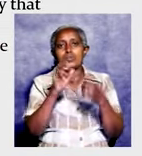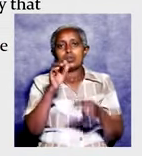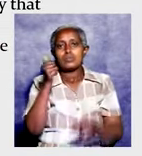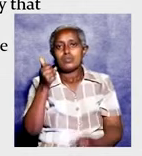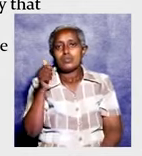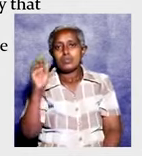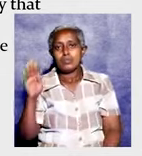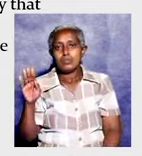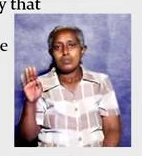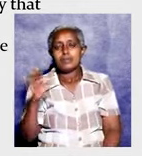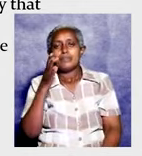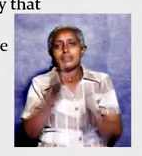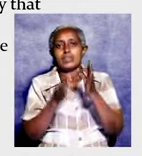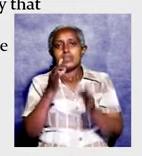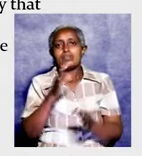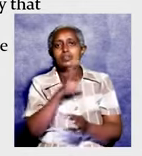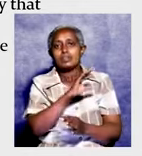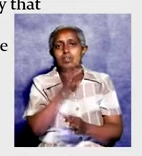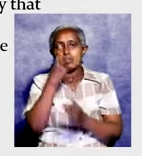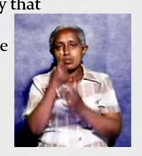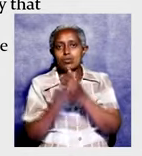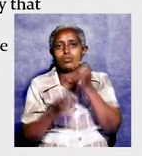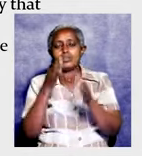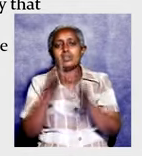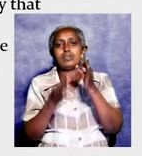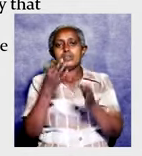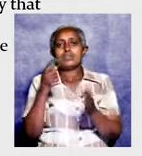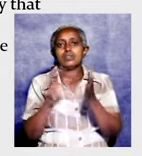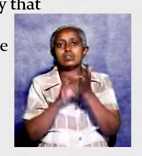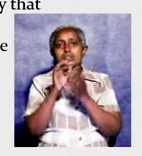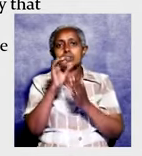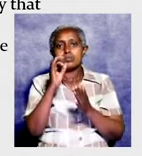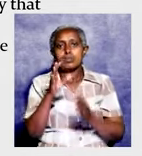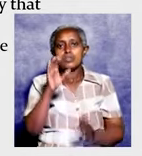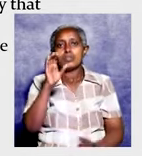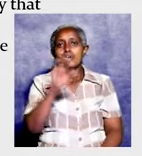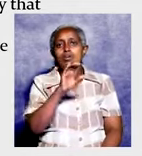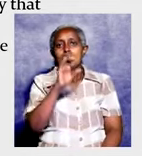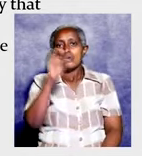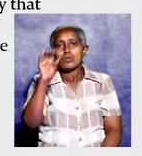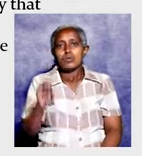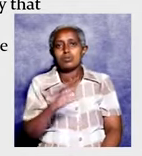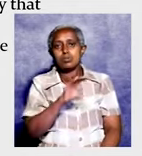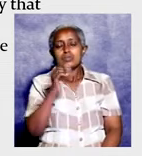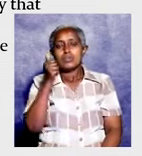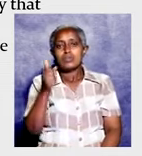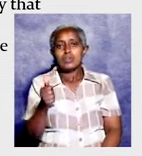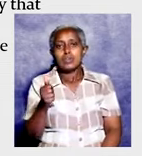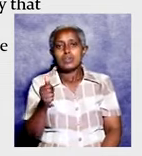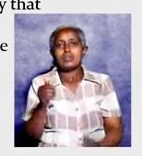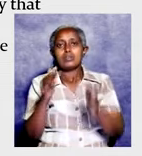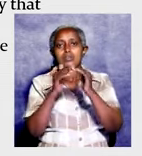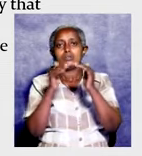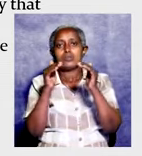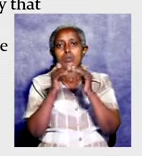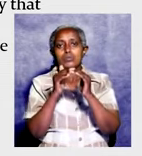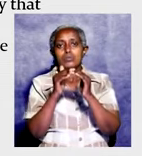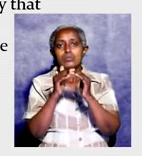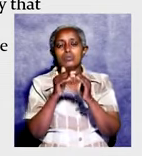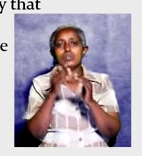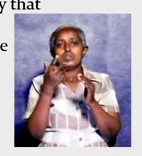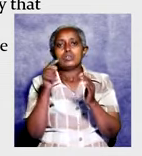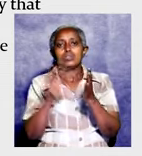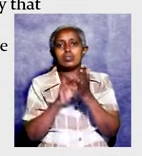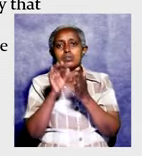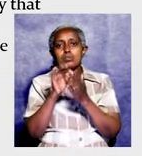AB if and only if the number of columns of A must be equal to the number